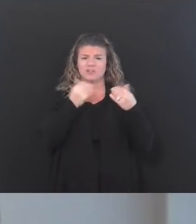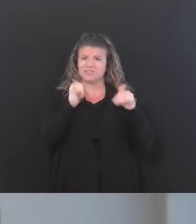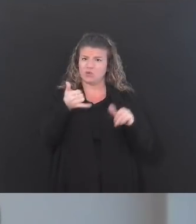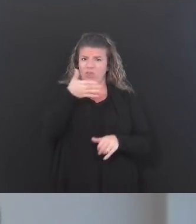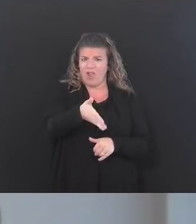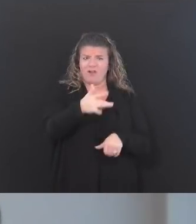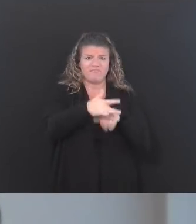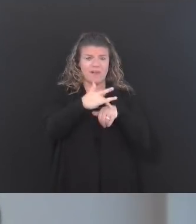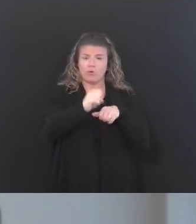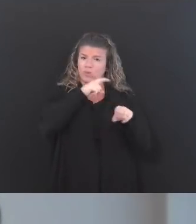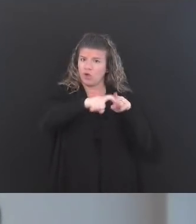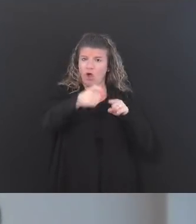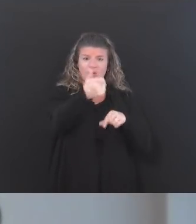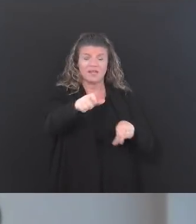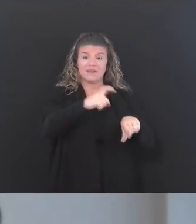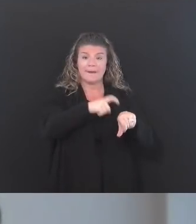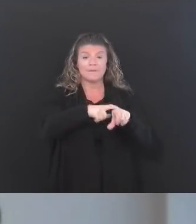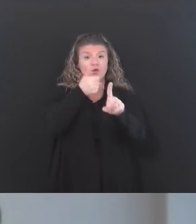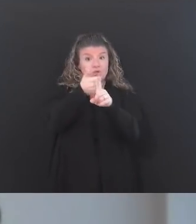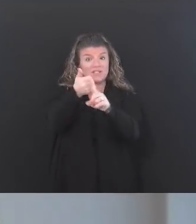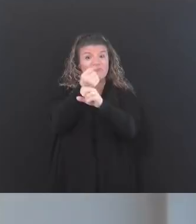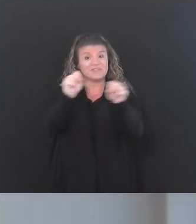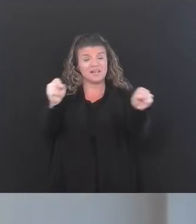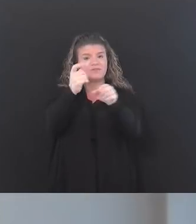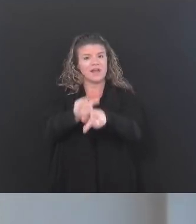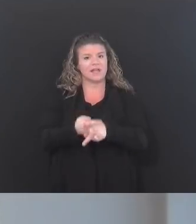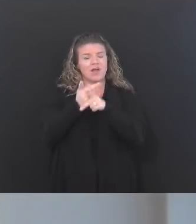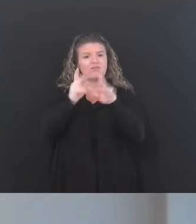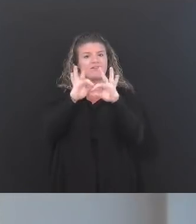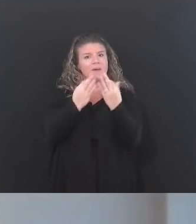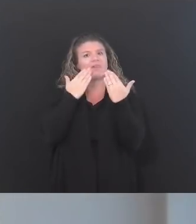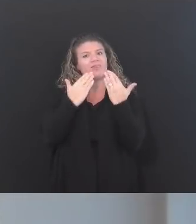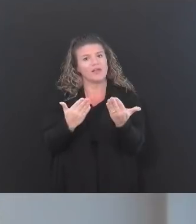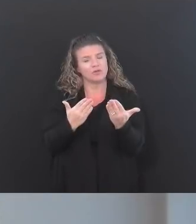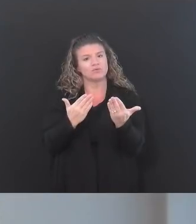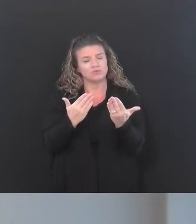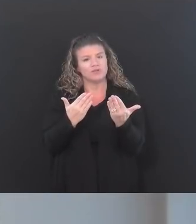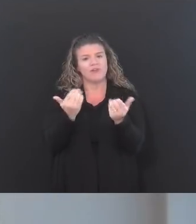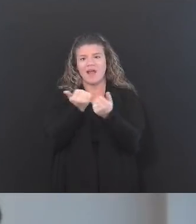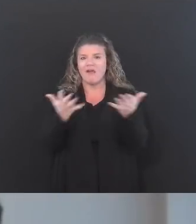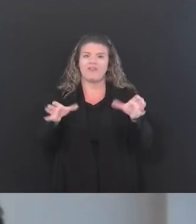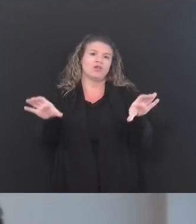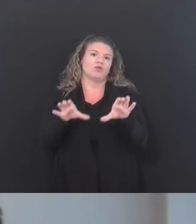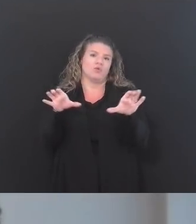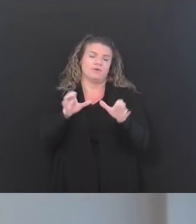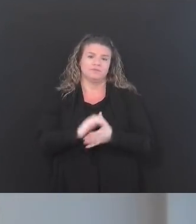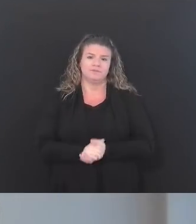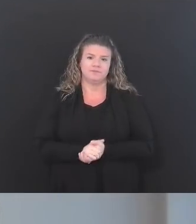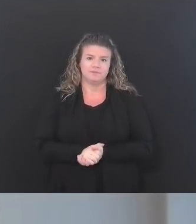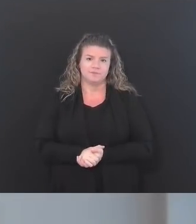there. So be safe, take care of your families, and thank you all for what you're doing to help.